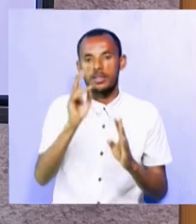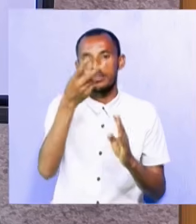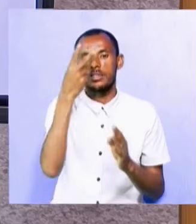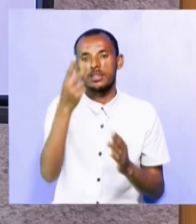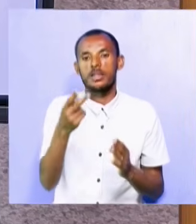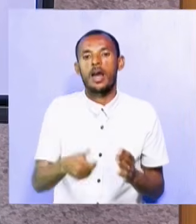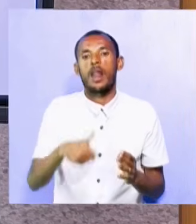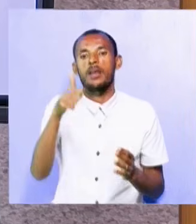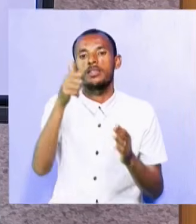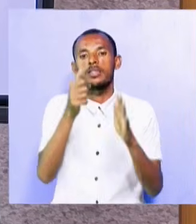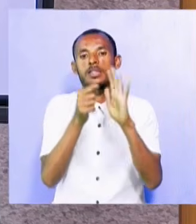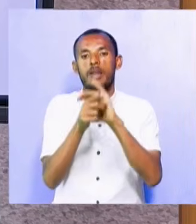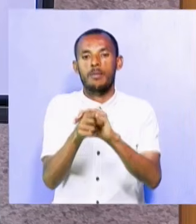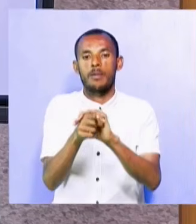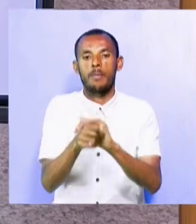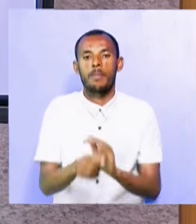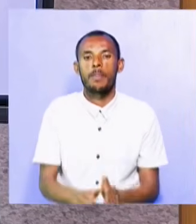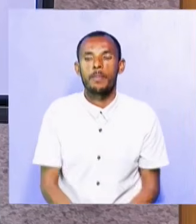another example.